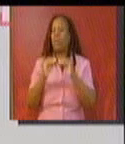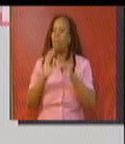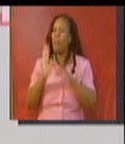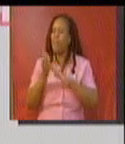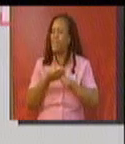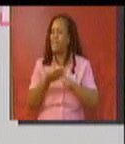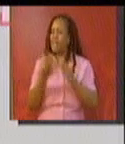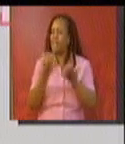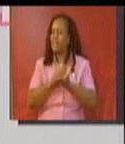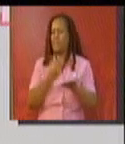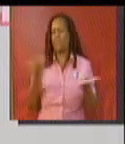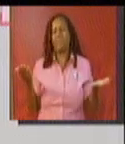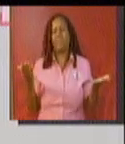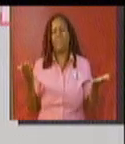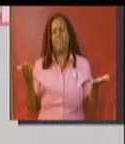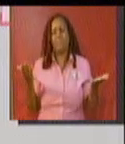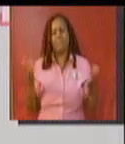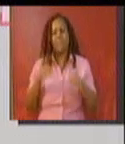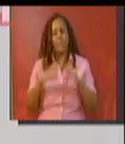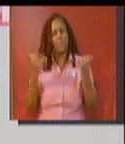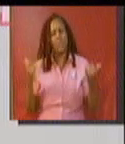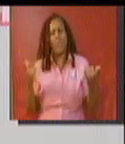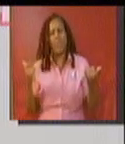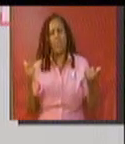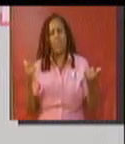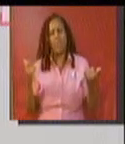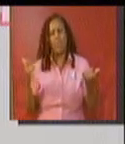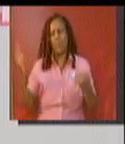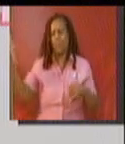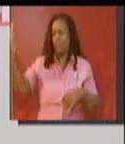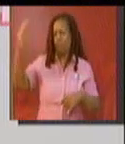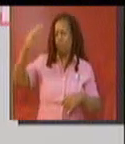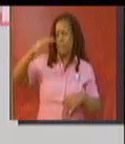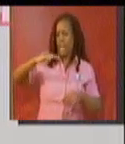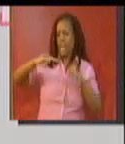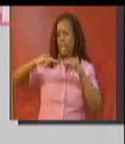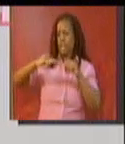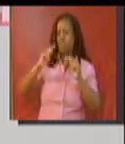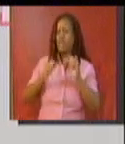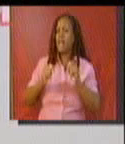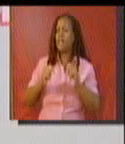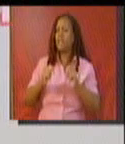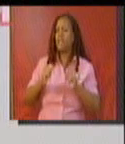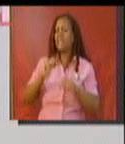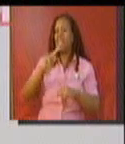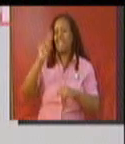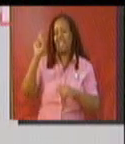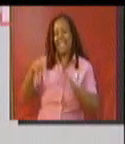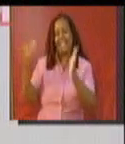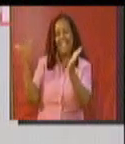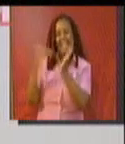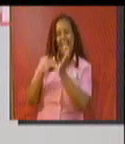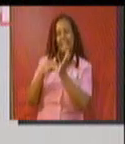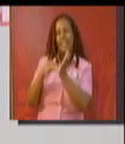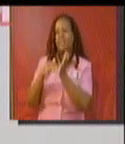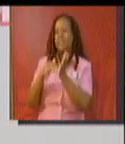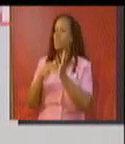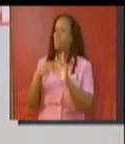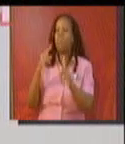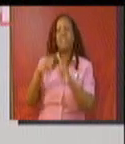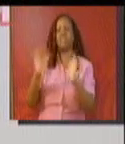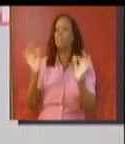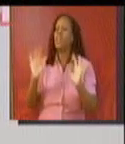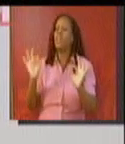do the swabs and we do the results here in Trinidad in one of our labs, but I haven't received any positive feedback in that regard. So I will